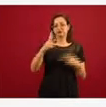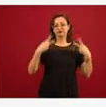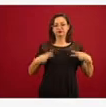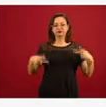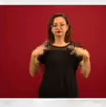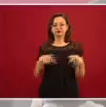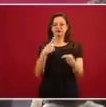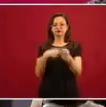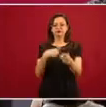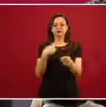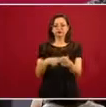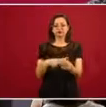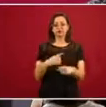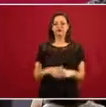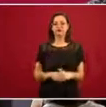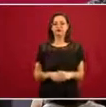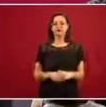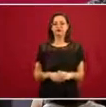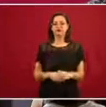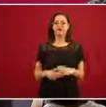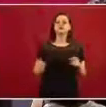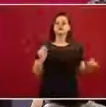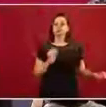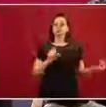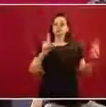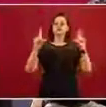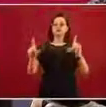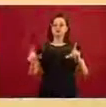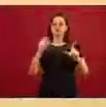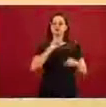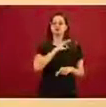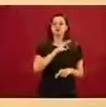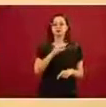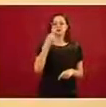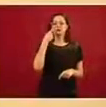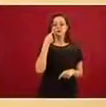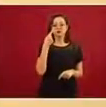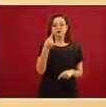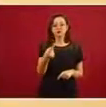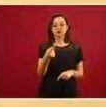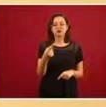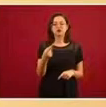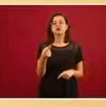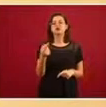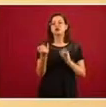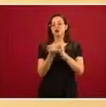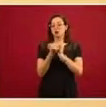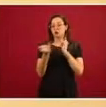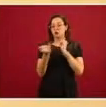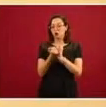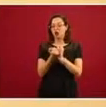these percentages are calculated on the basis of the total amount of confirmed cases, which is